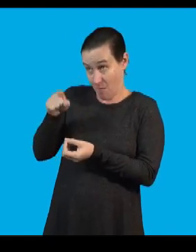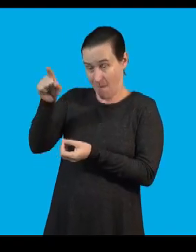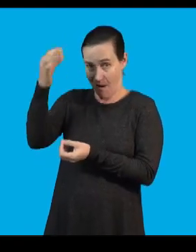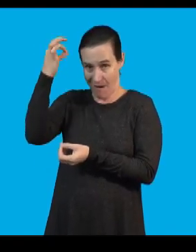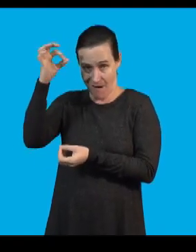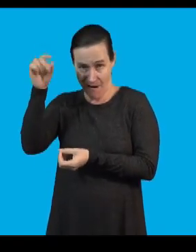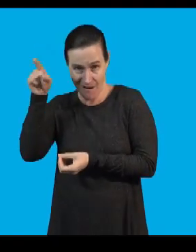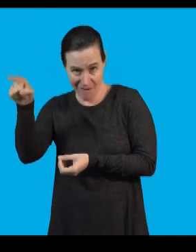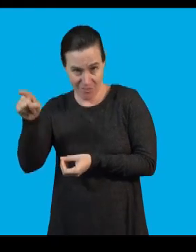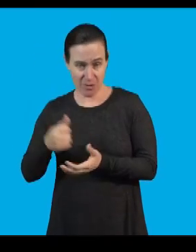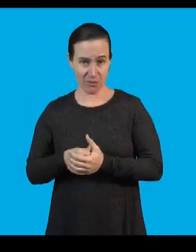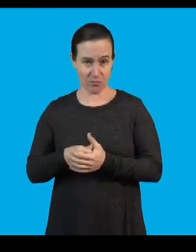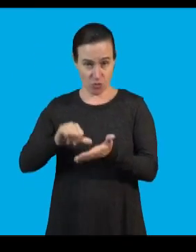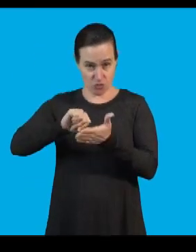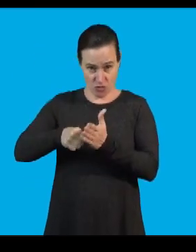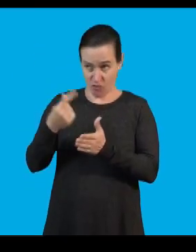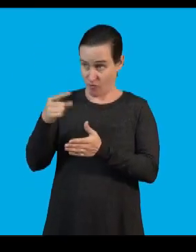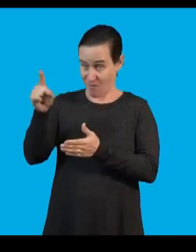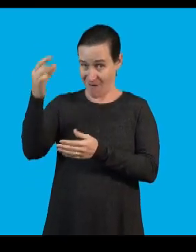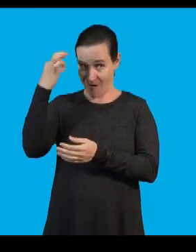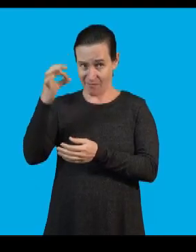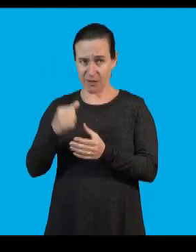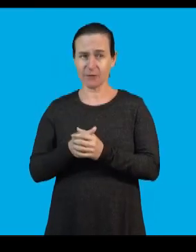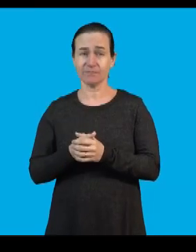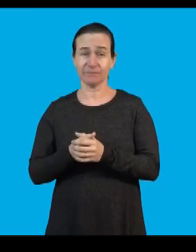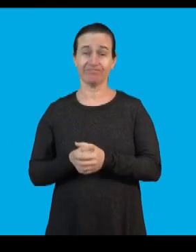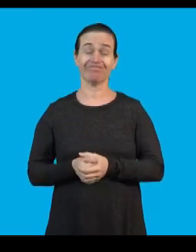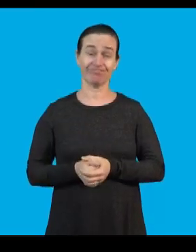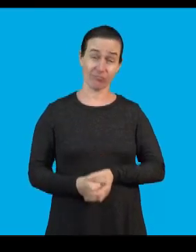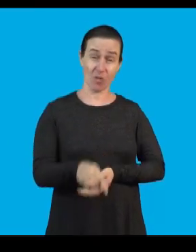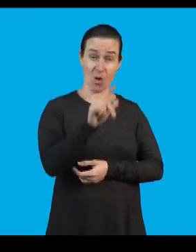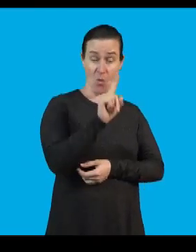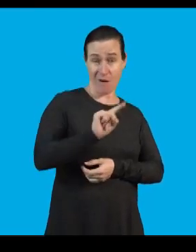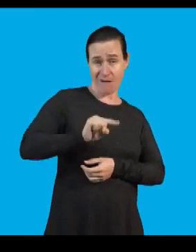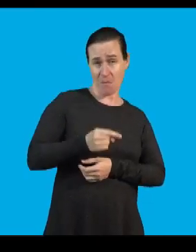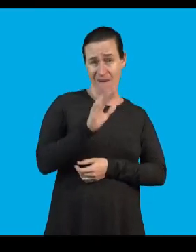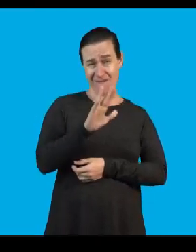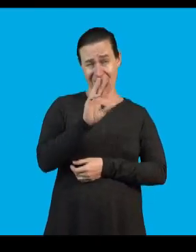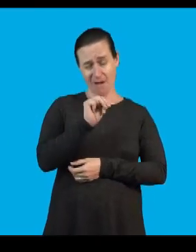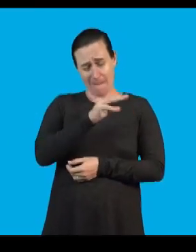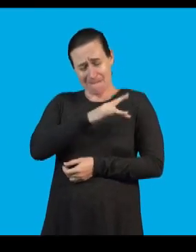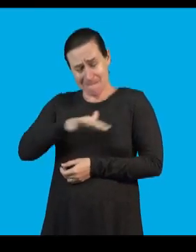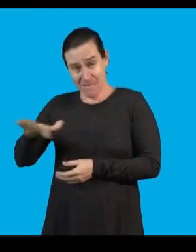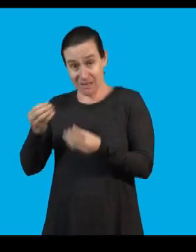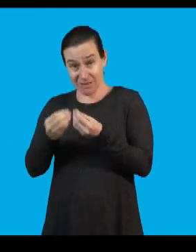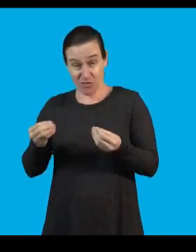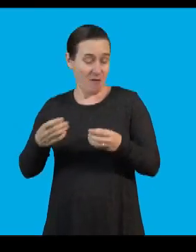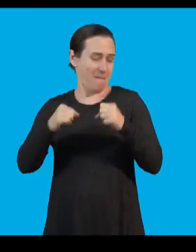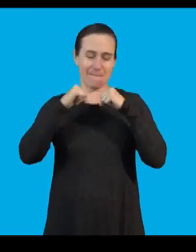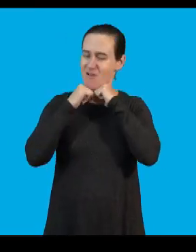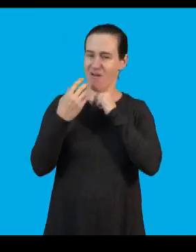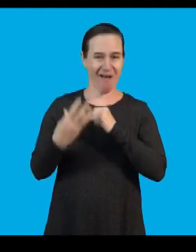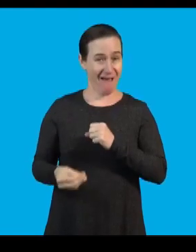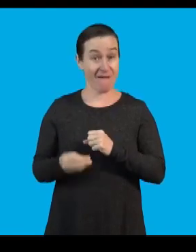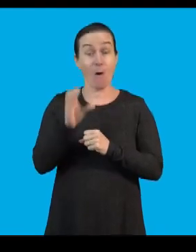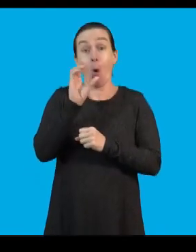8 million children receive social grants from the state. Then they further reference that